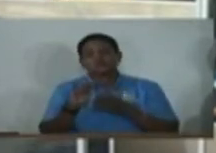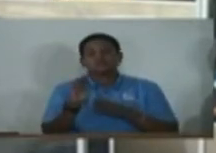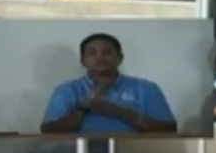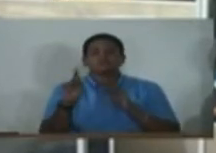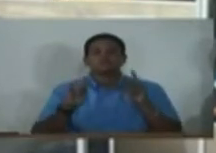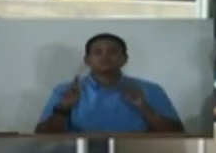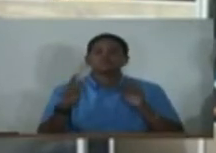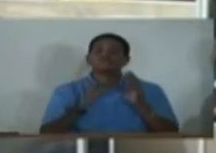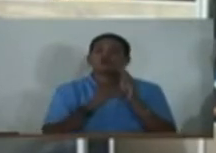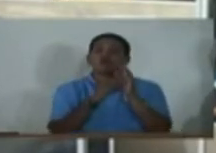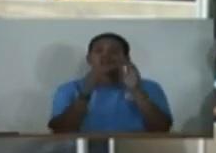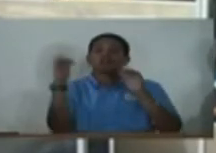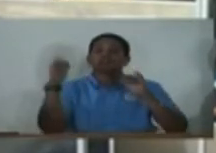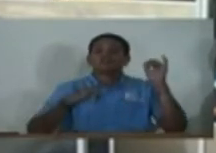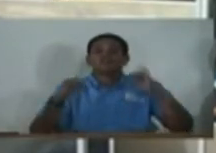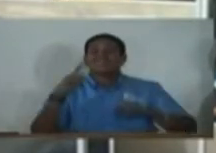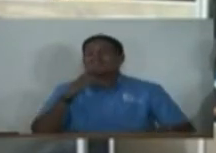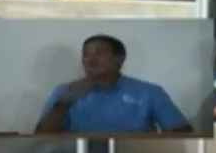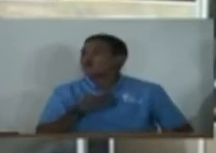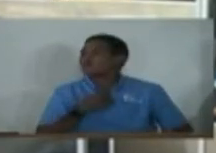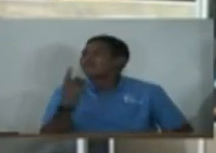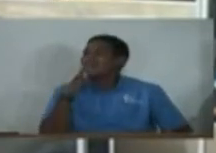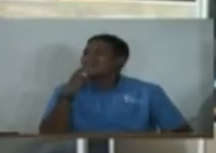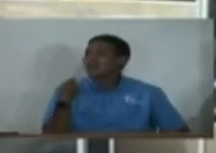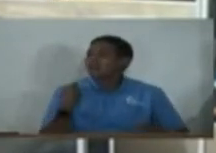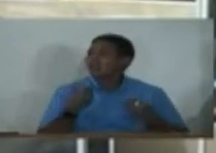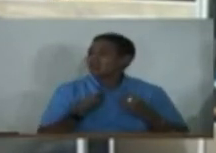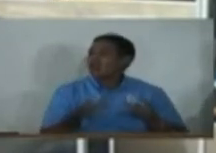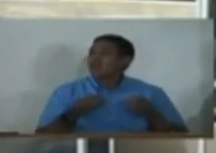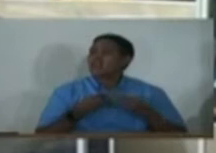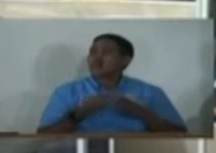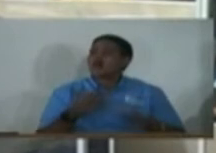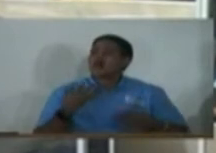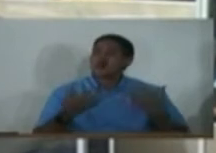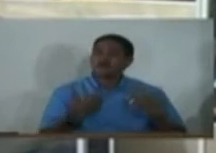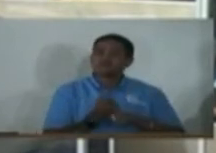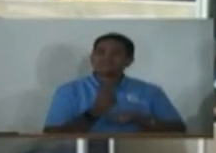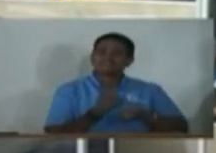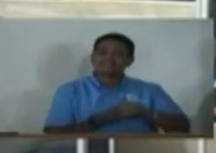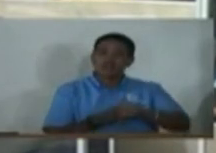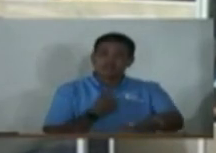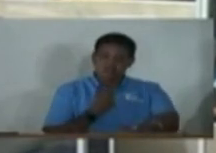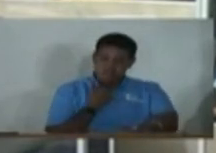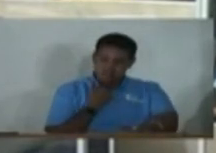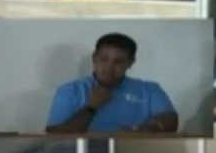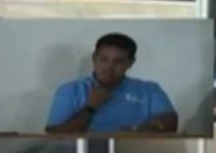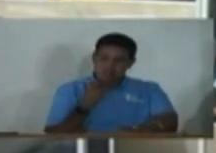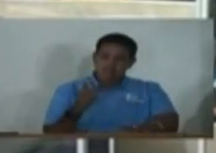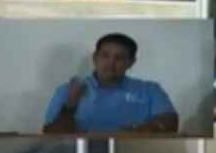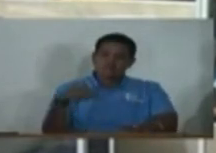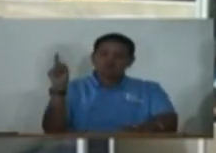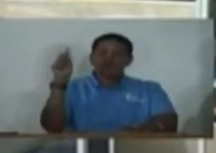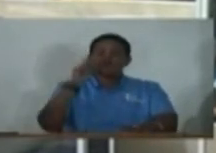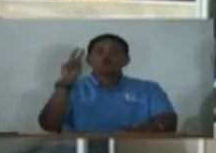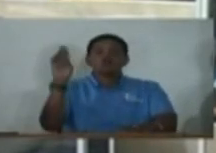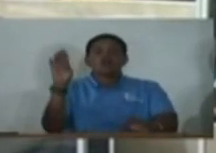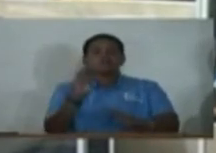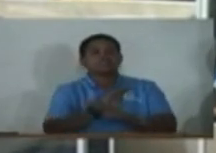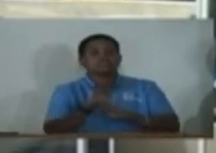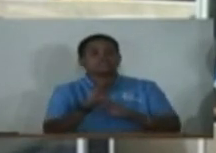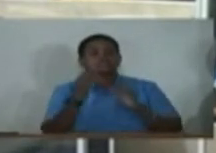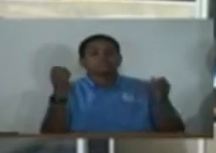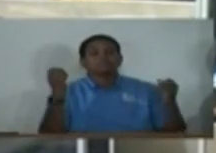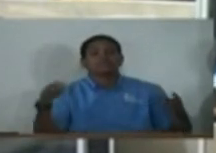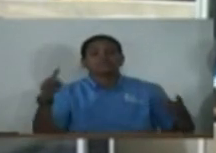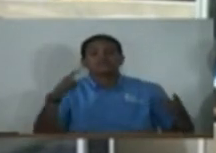travelers have been complaining about the loss of productive time. People have to go and look about their business. Many of